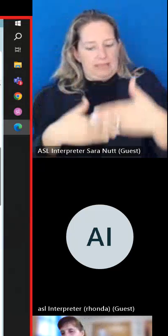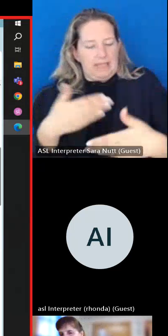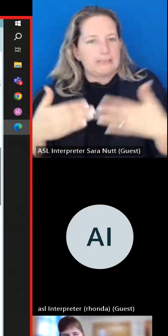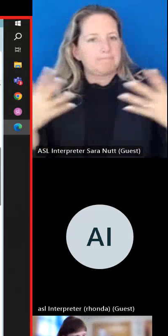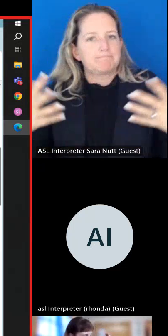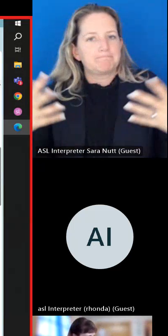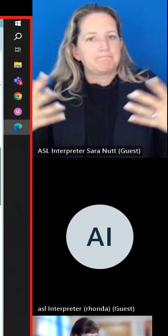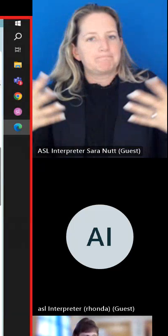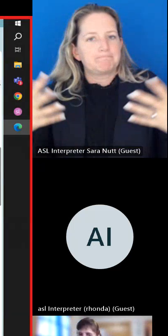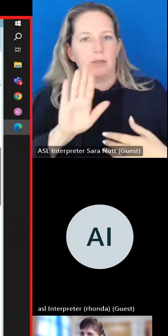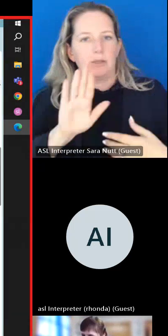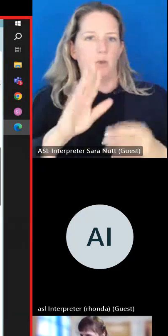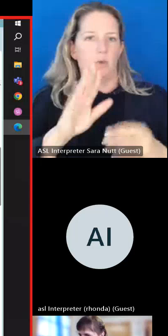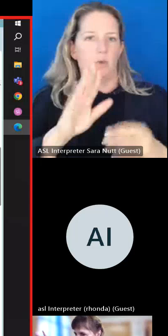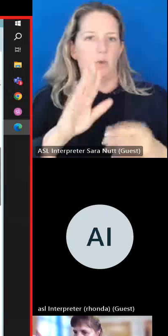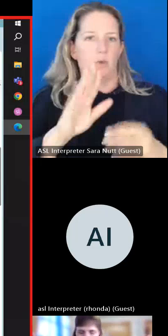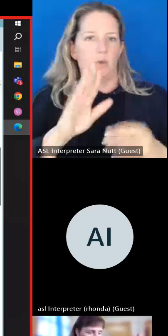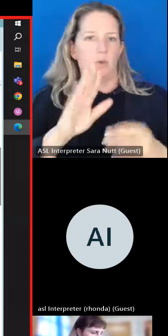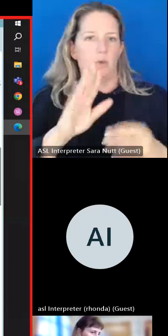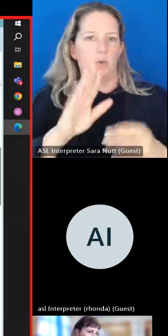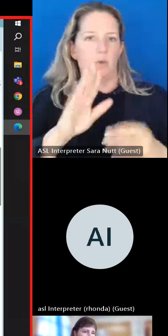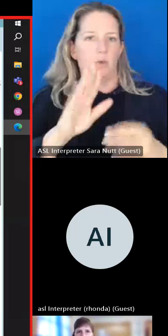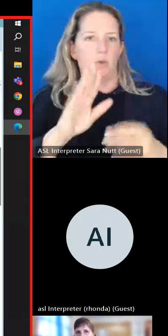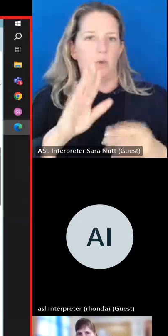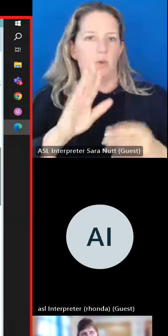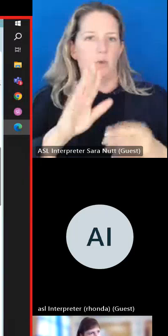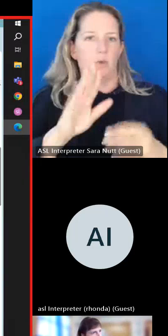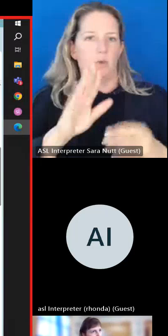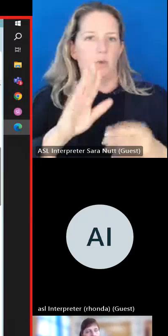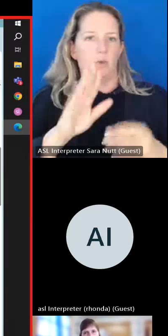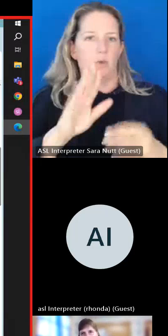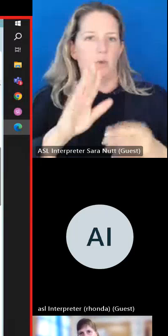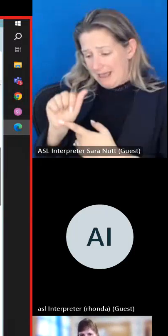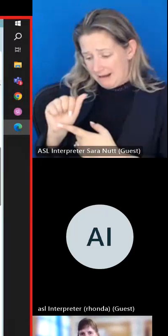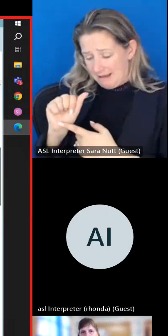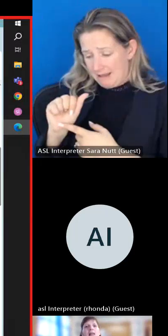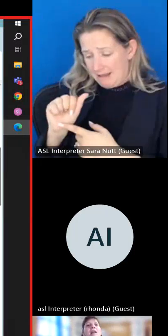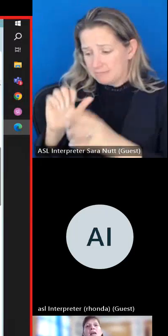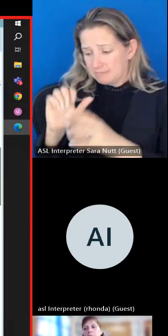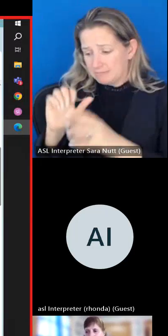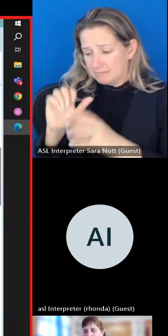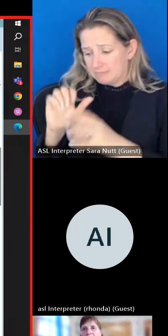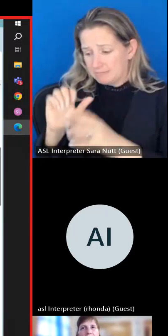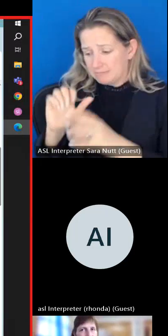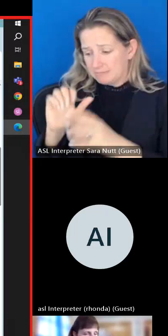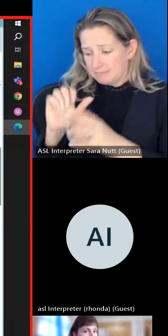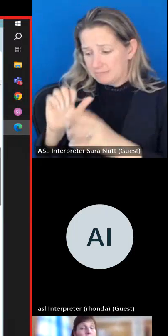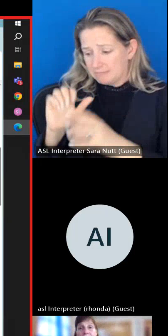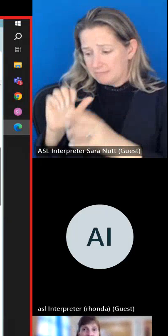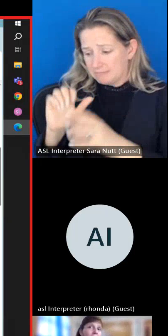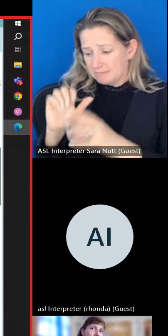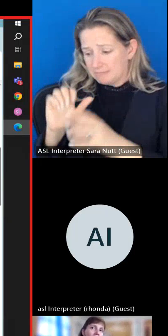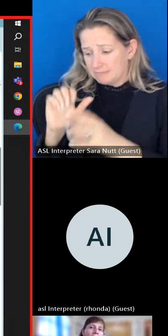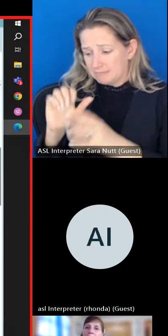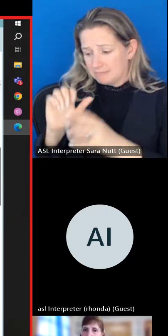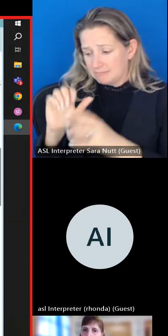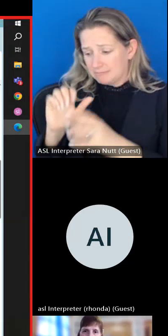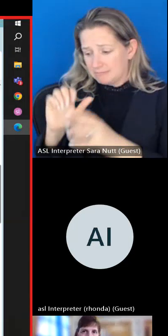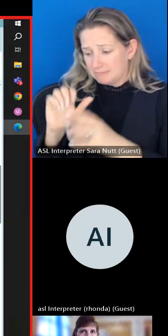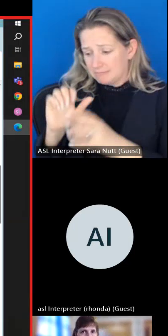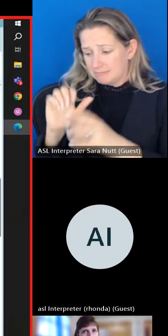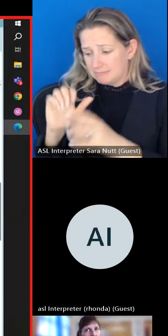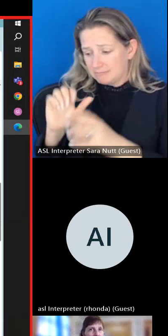You may have a great story about your data. You might have a great presentation, but if you don't present it